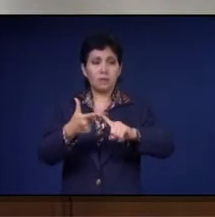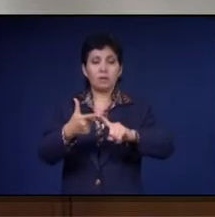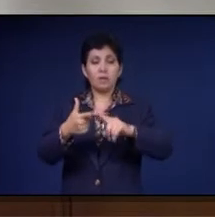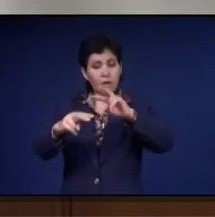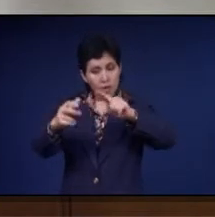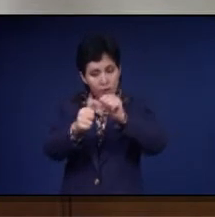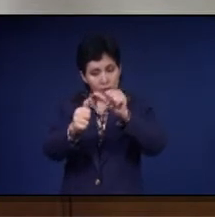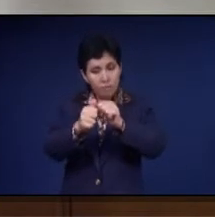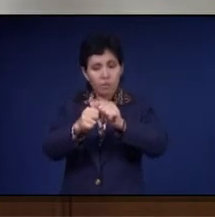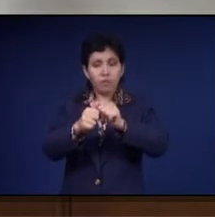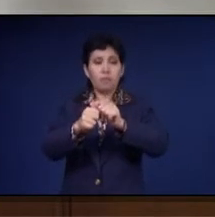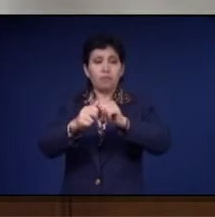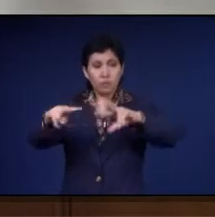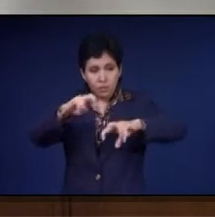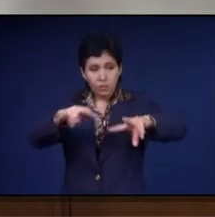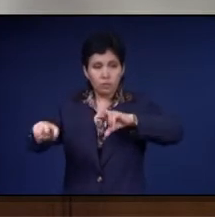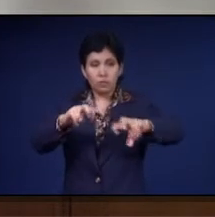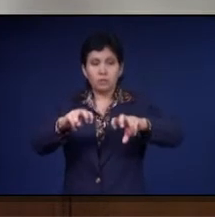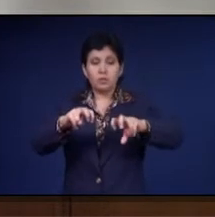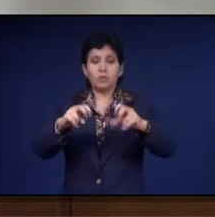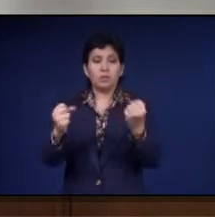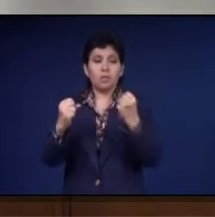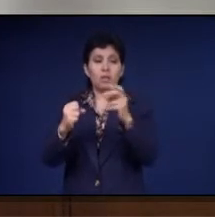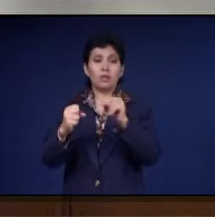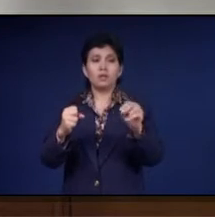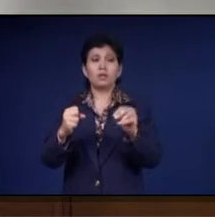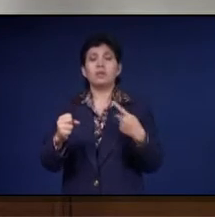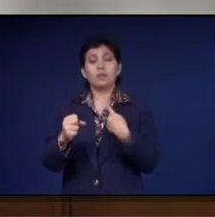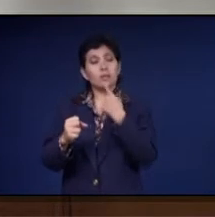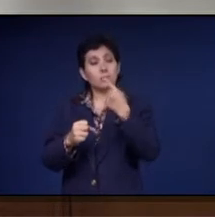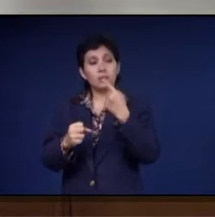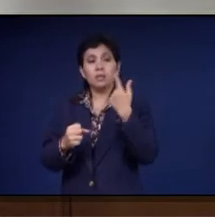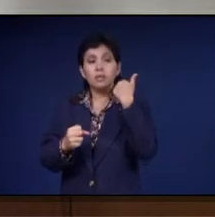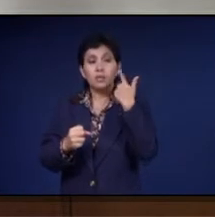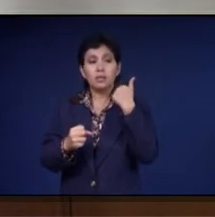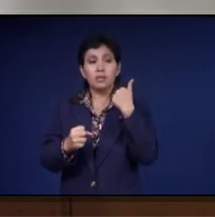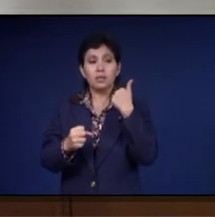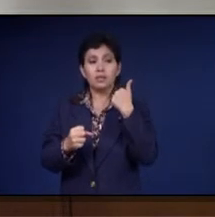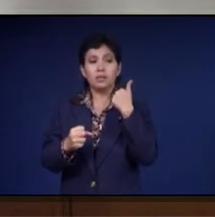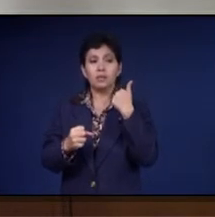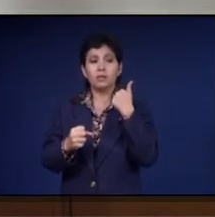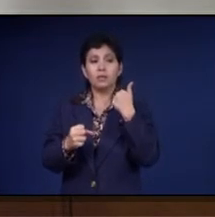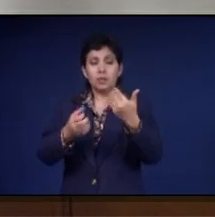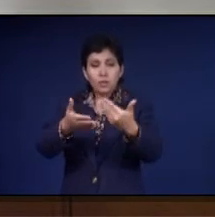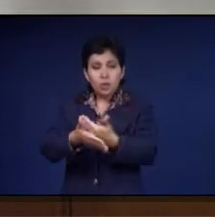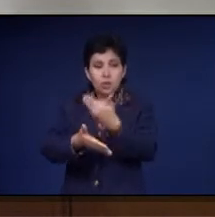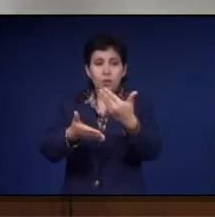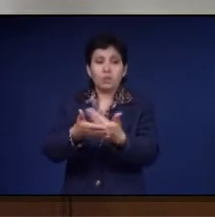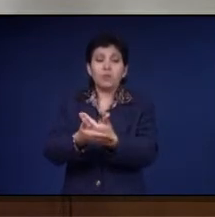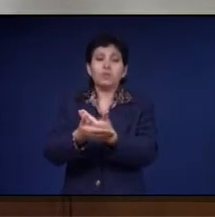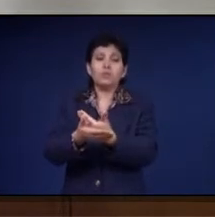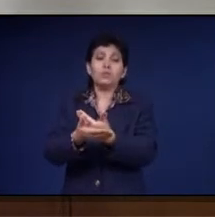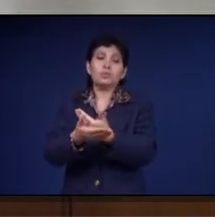research, they will strengthen the theory every time. That's what we said just now. Every research, you bring in new clues into